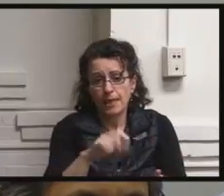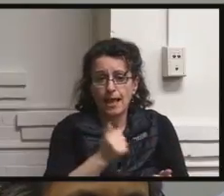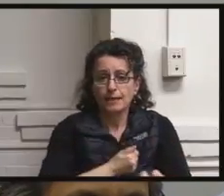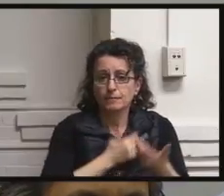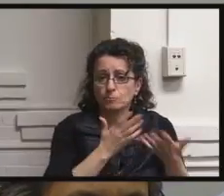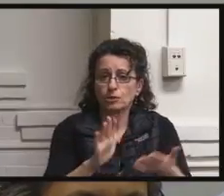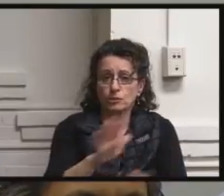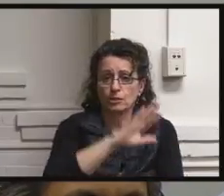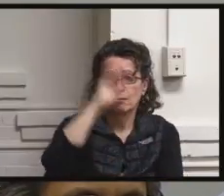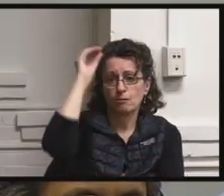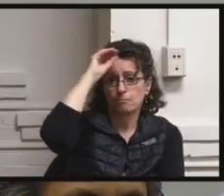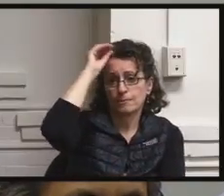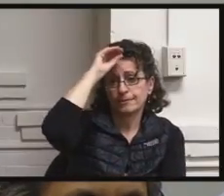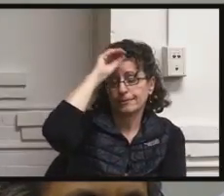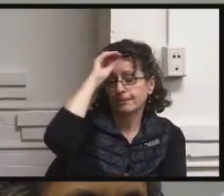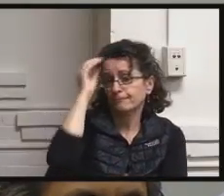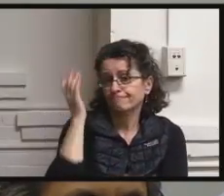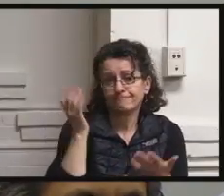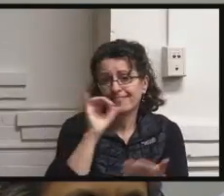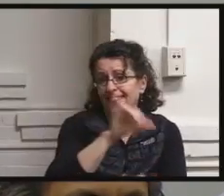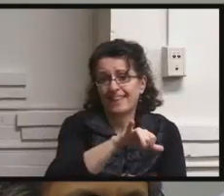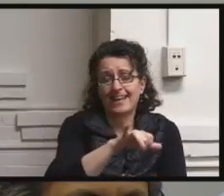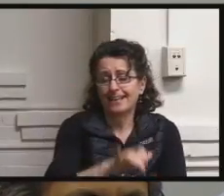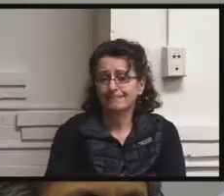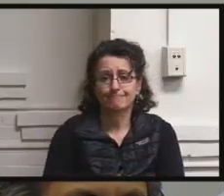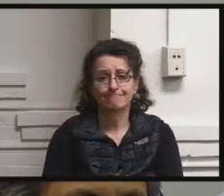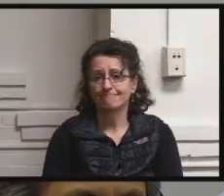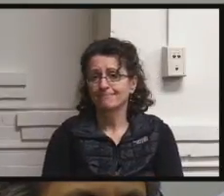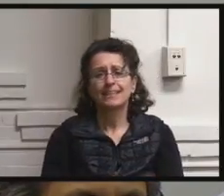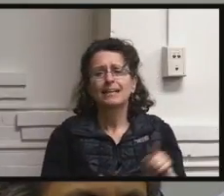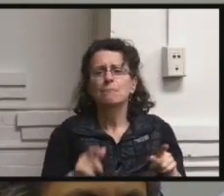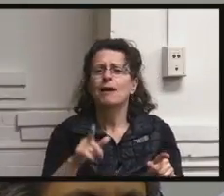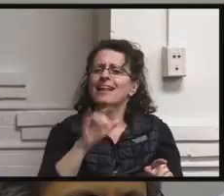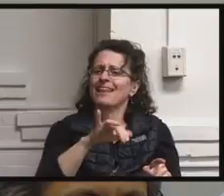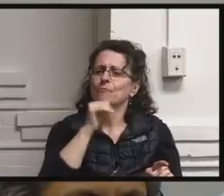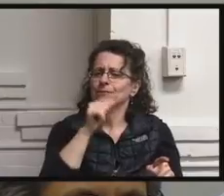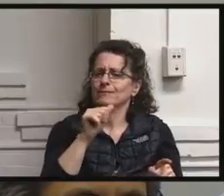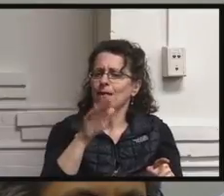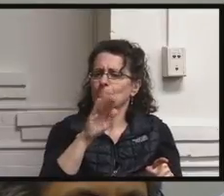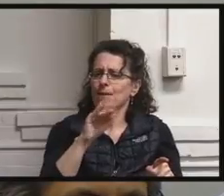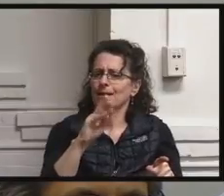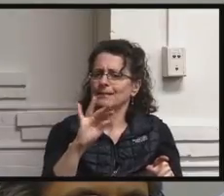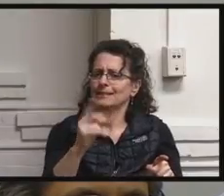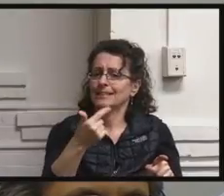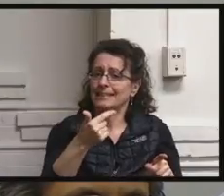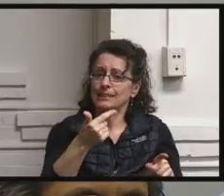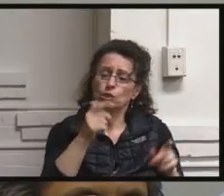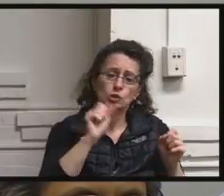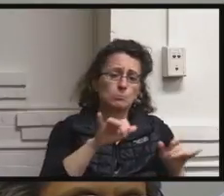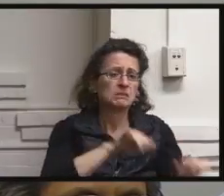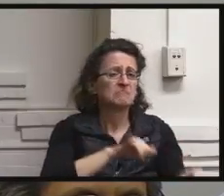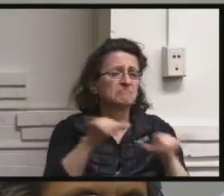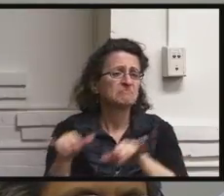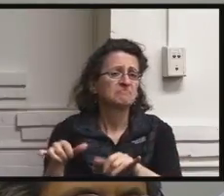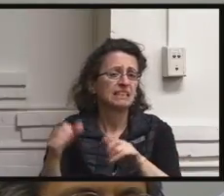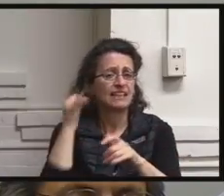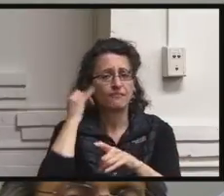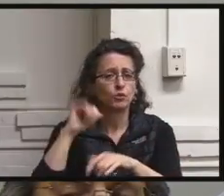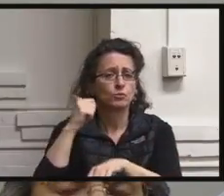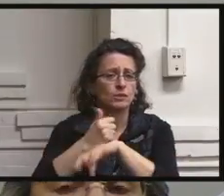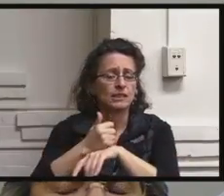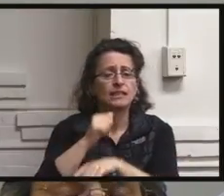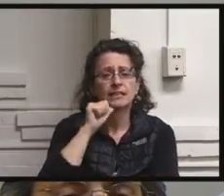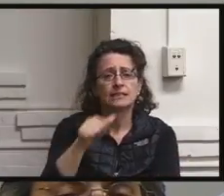feeling for something that was put before them, even though it was non-binding. And you could have the same situation here, where you